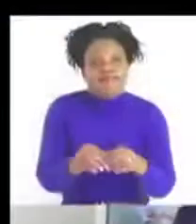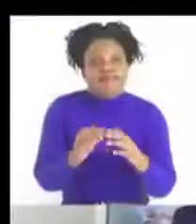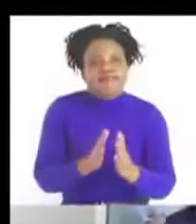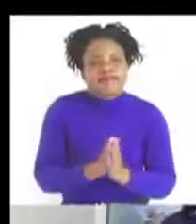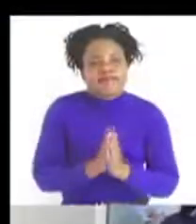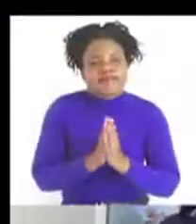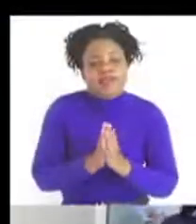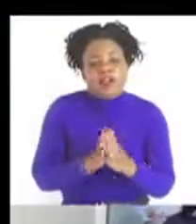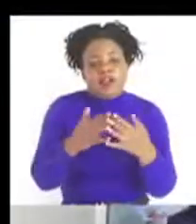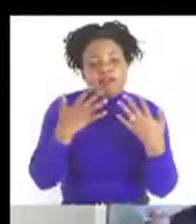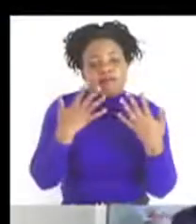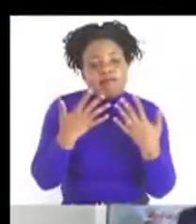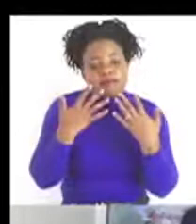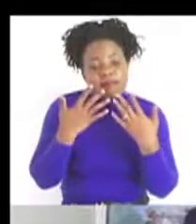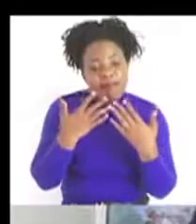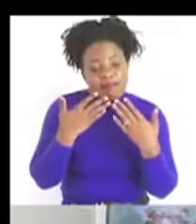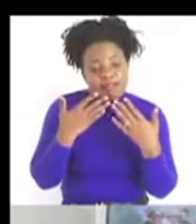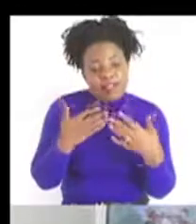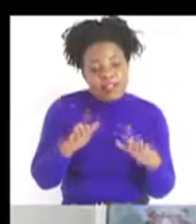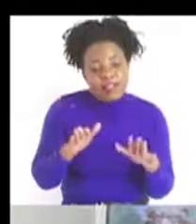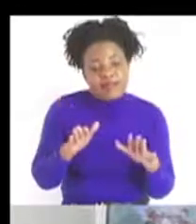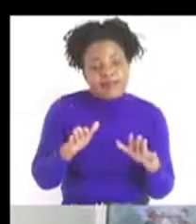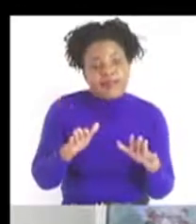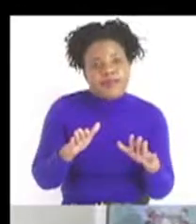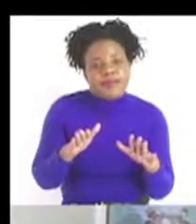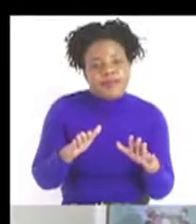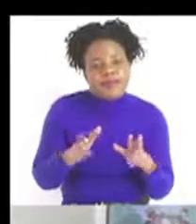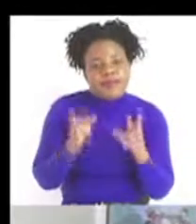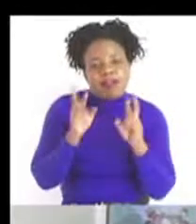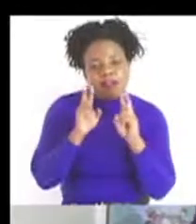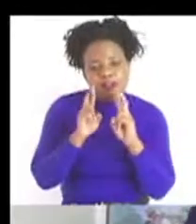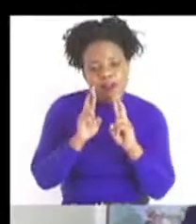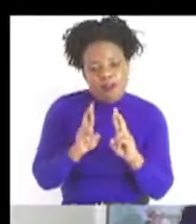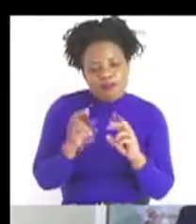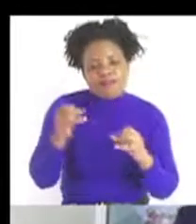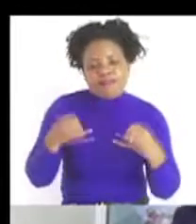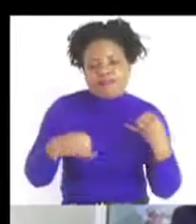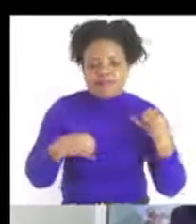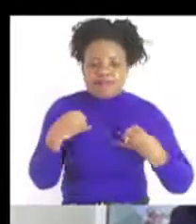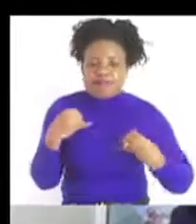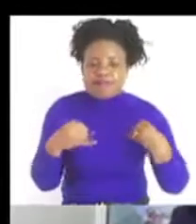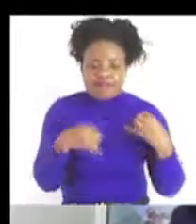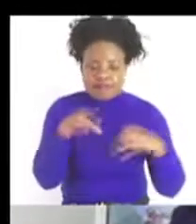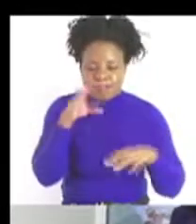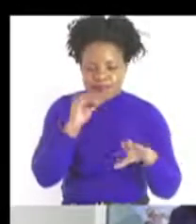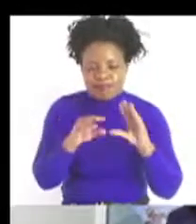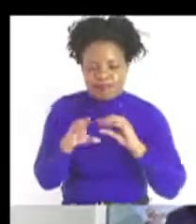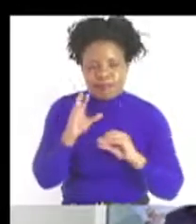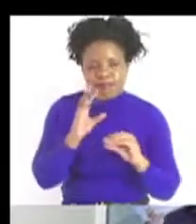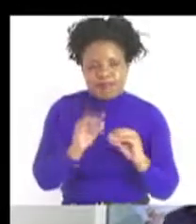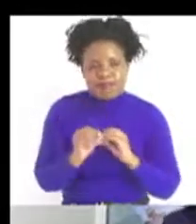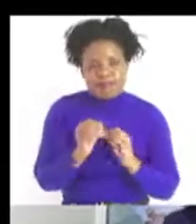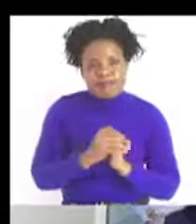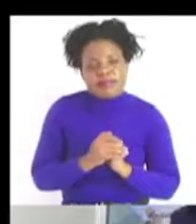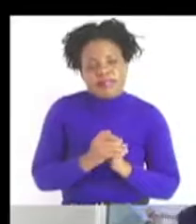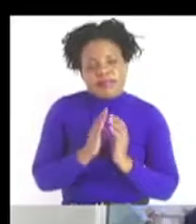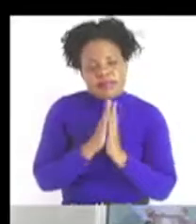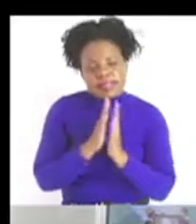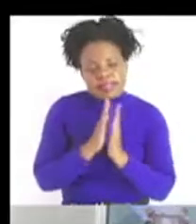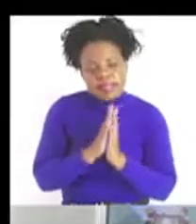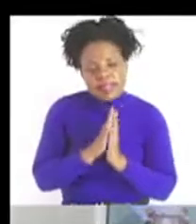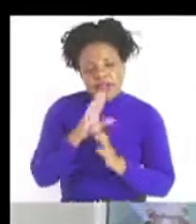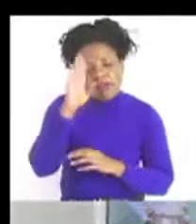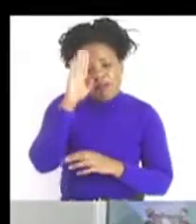We have come to the end of our lesson. I hope you enjoyed it. Let's not forget to sanitize.